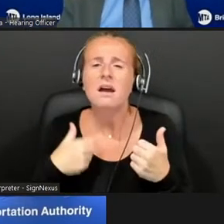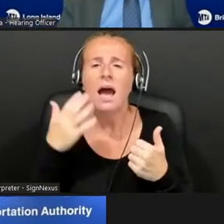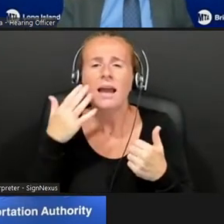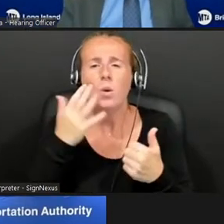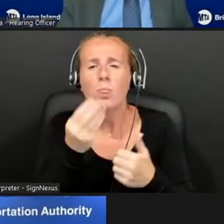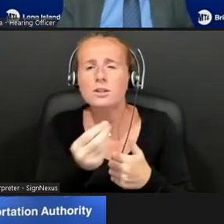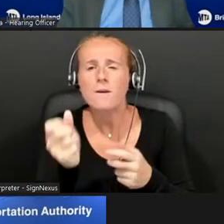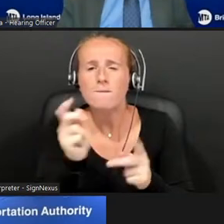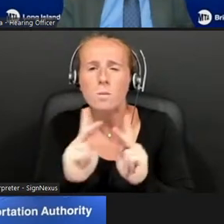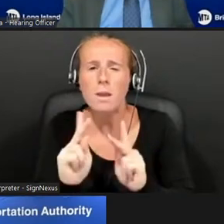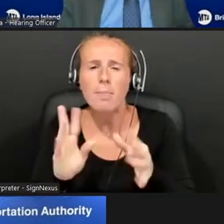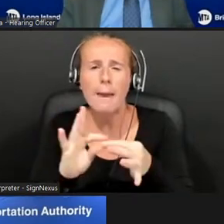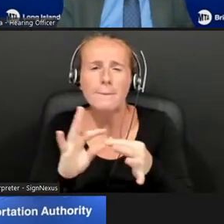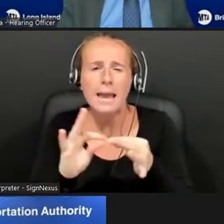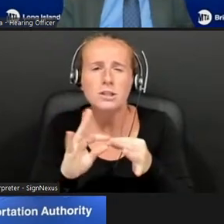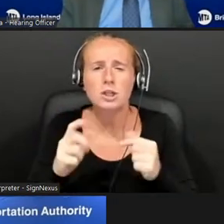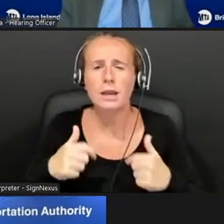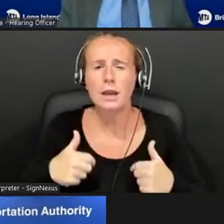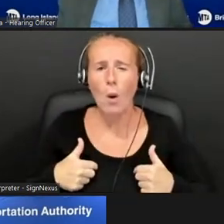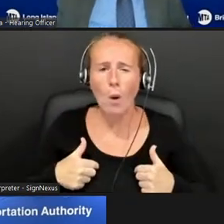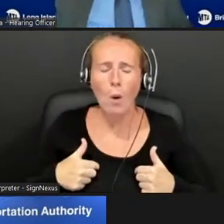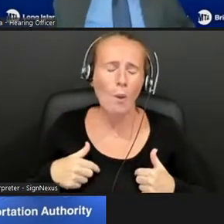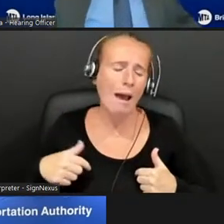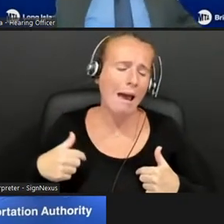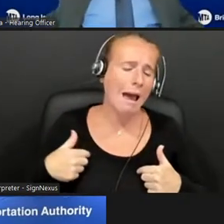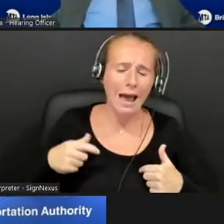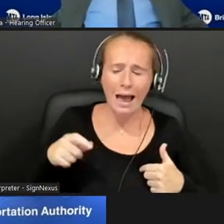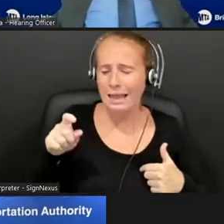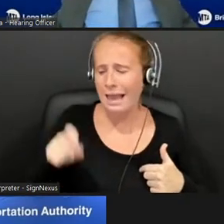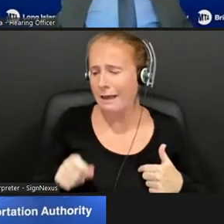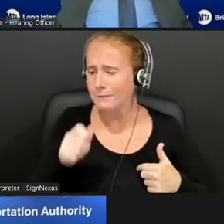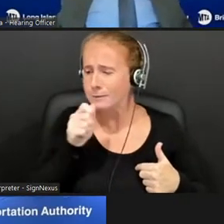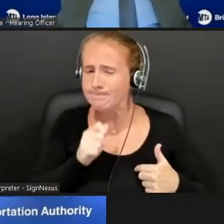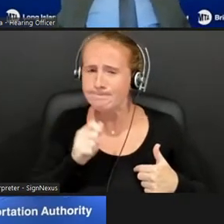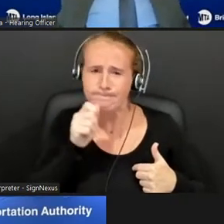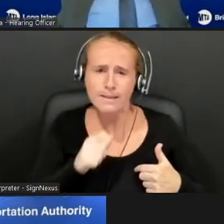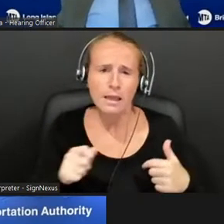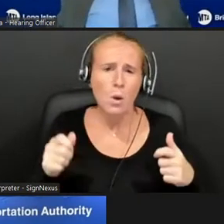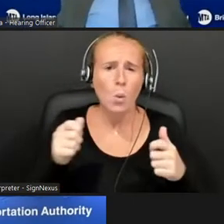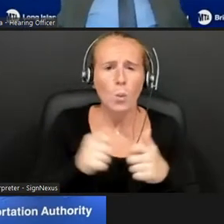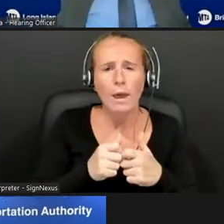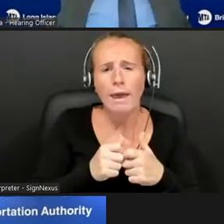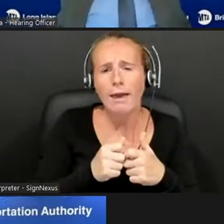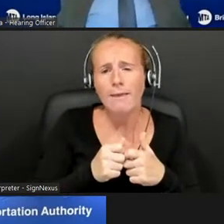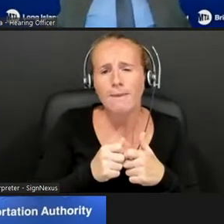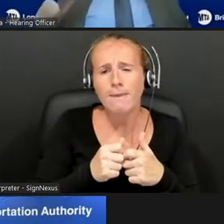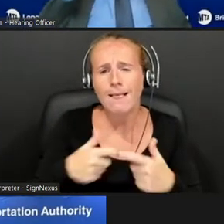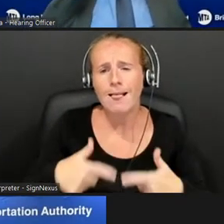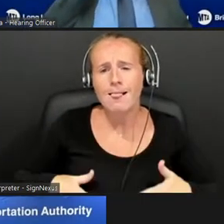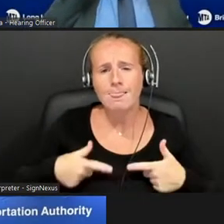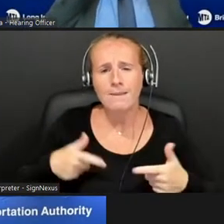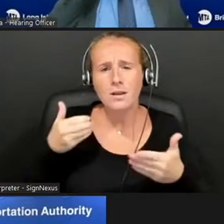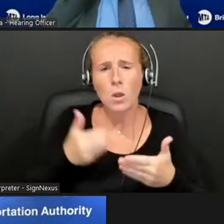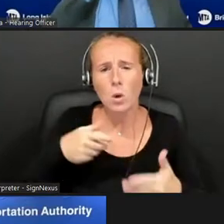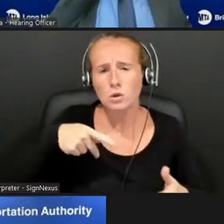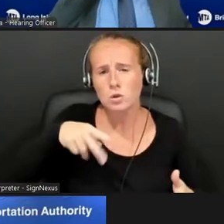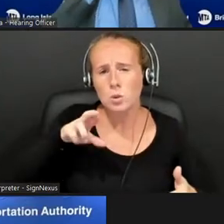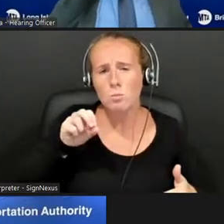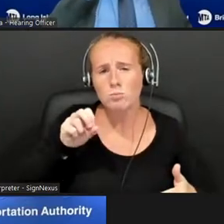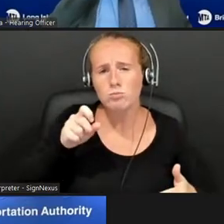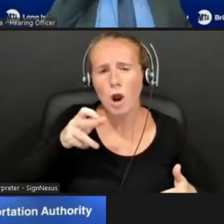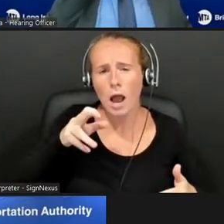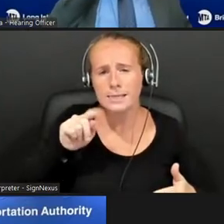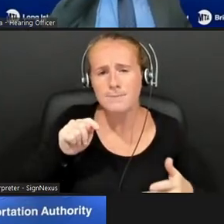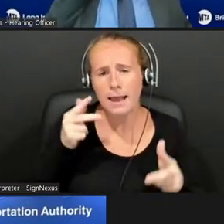about oh um I'm having to deal with um living by the Prospect Parkway and all the